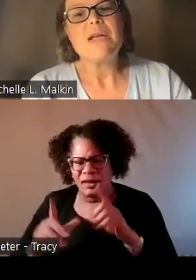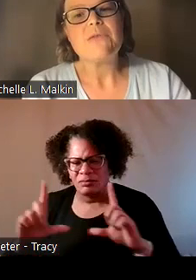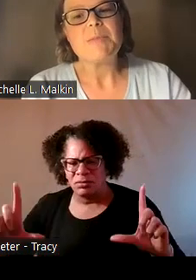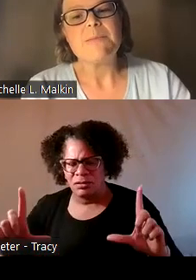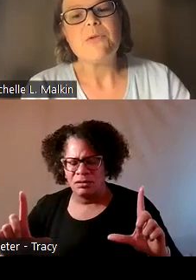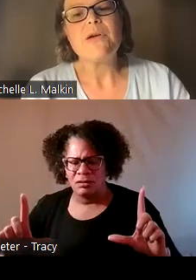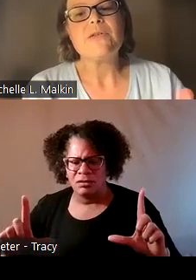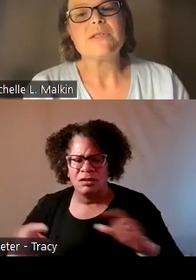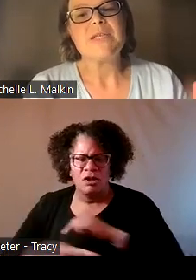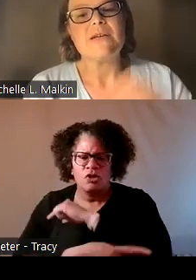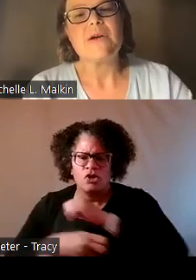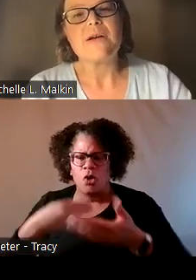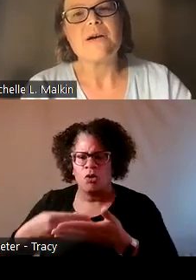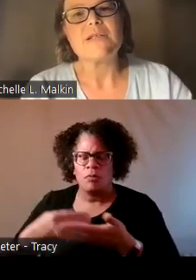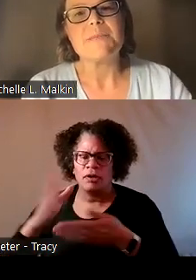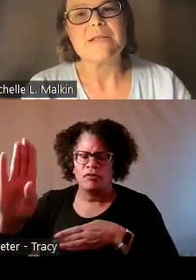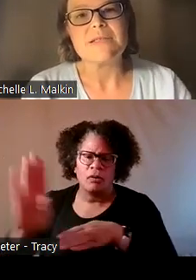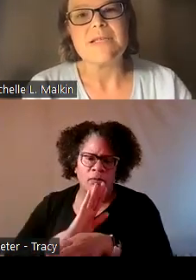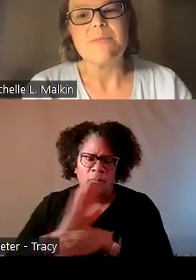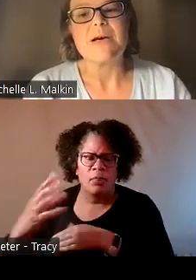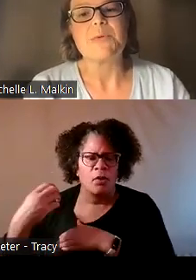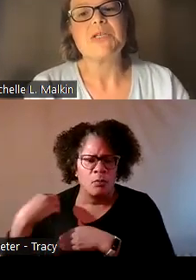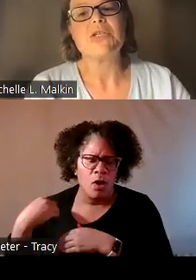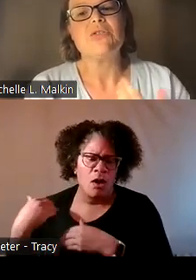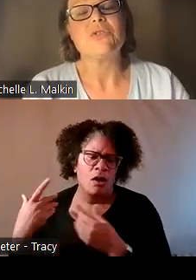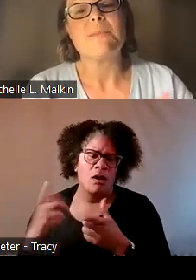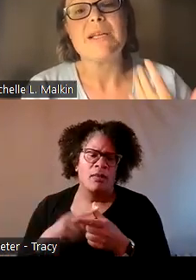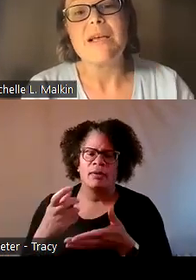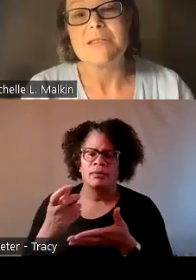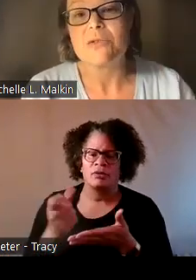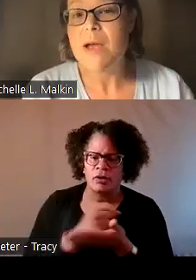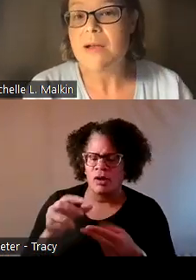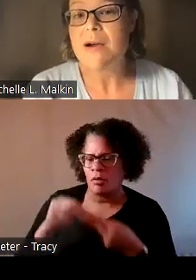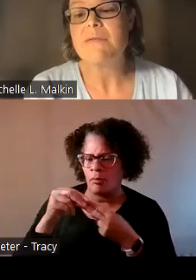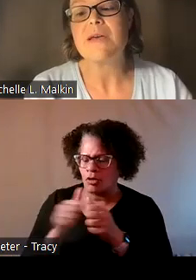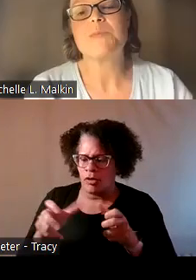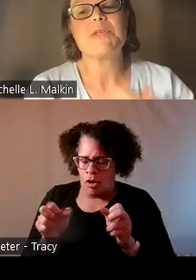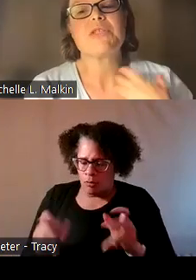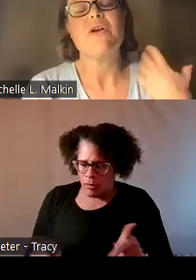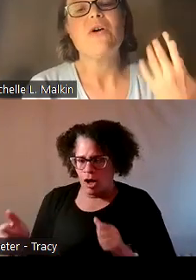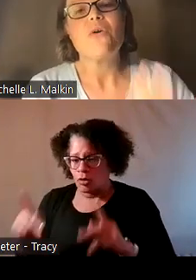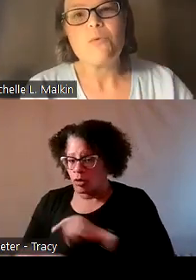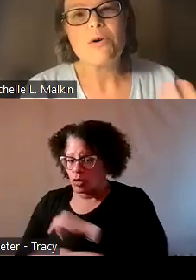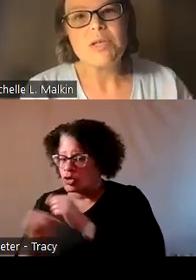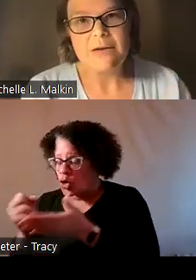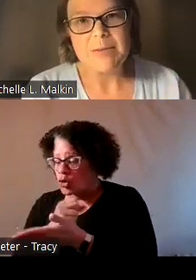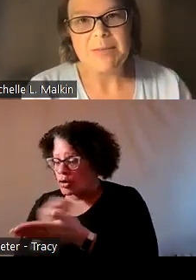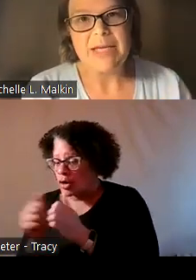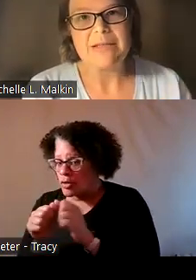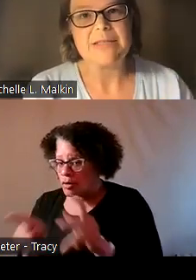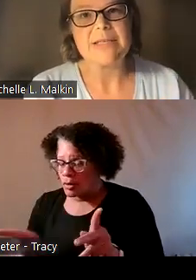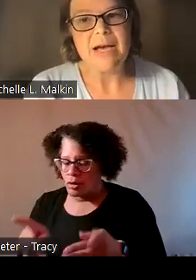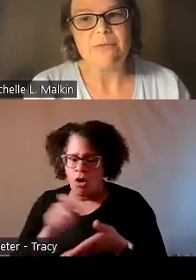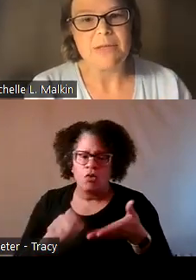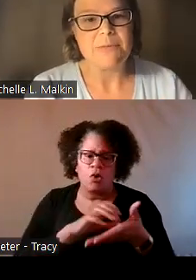it took money from an employer, there's obtained a credit card in somebody else's name without permission, used somebody else's credit card without permission, or wrote a check from